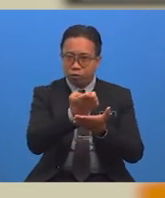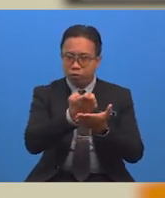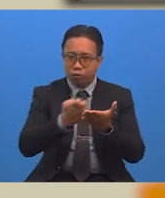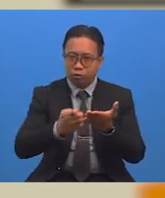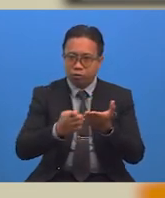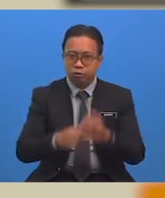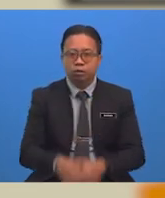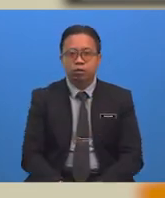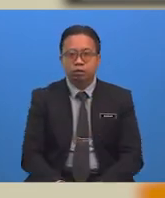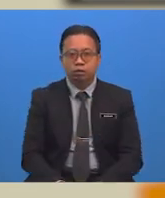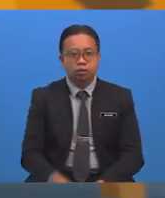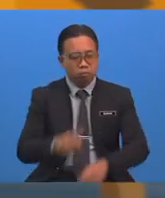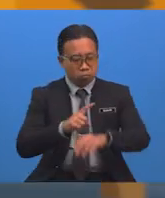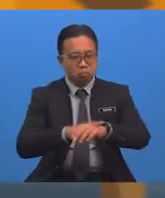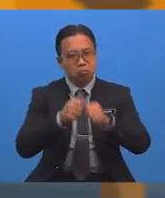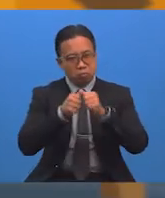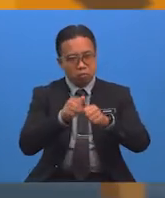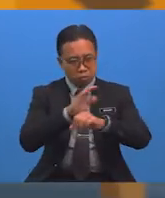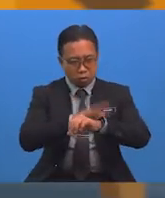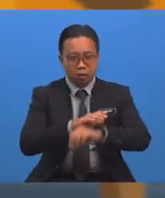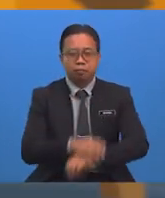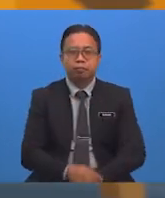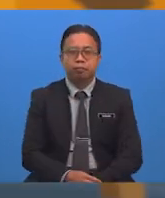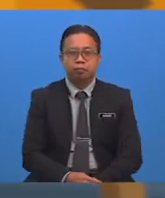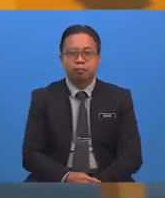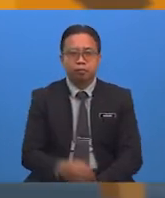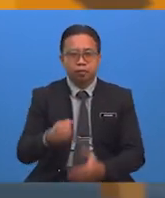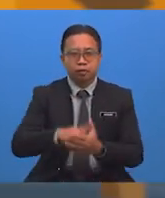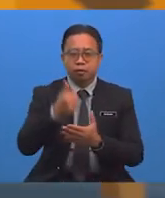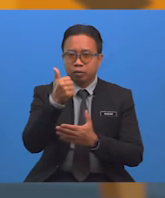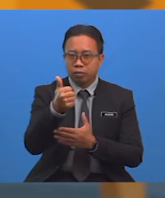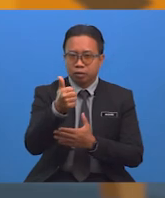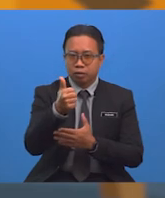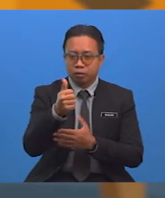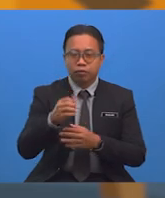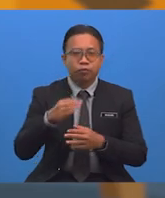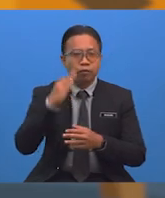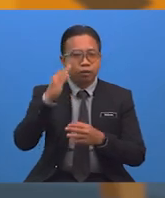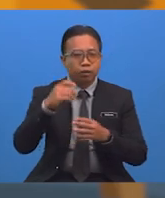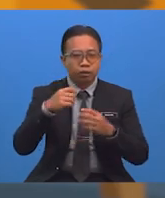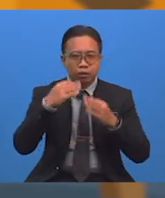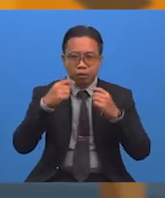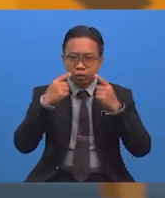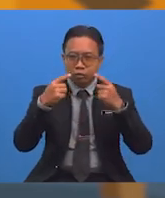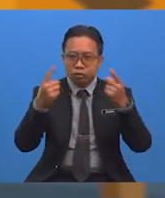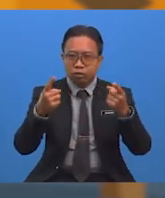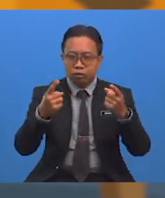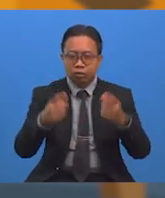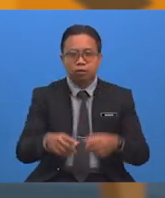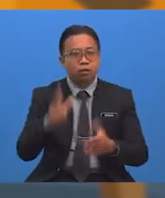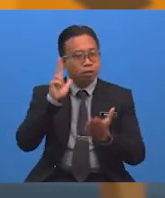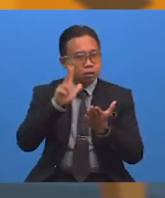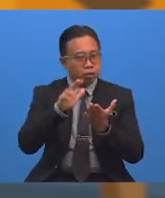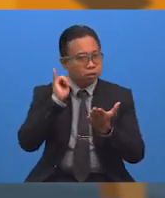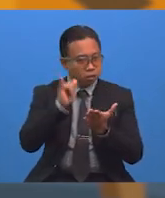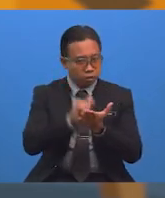be conscious of the time. All the best in writing fantastic and convincing